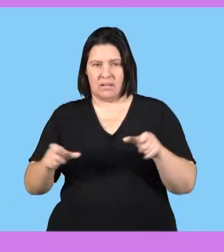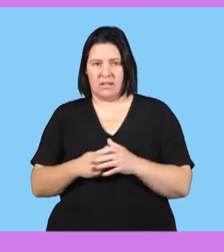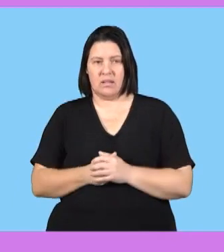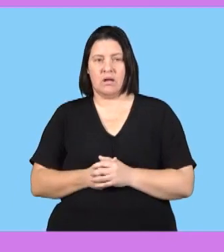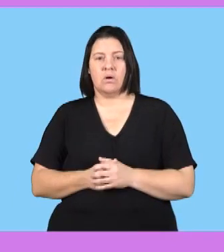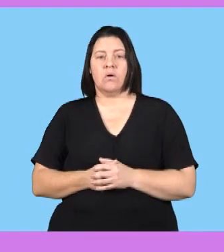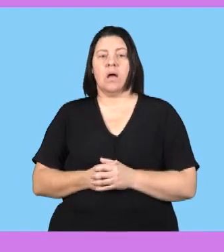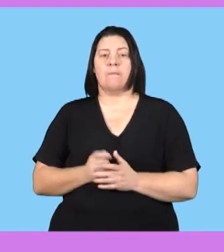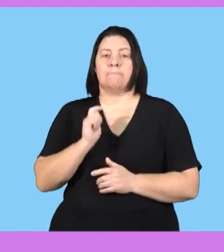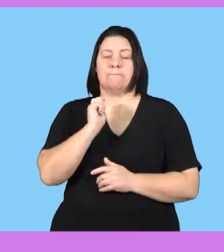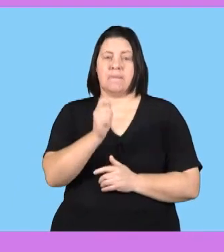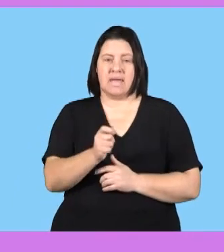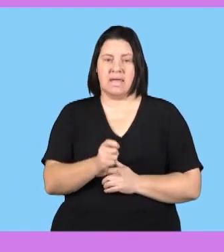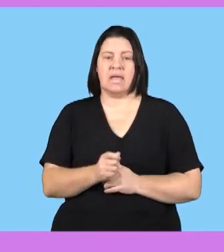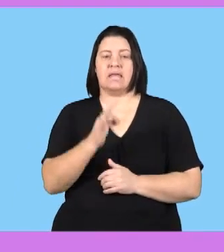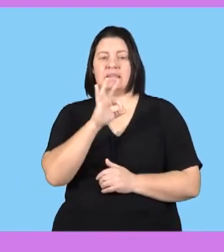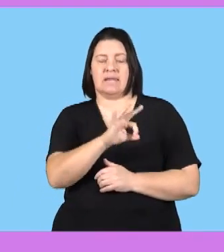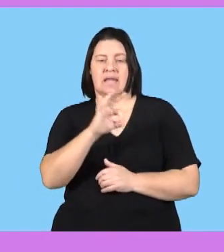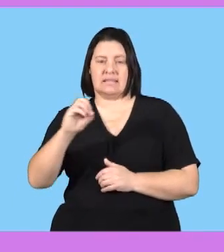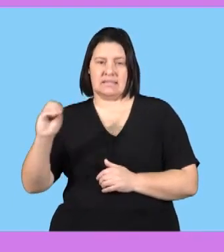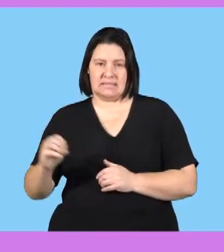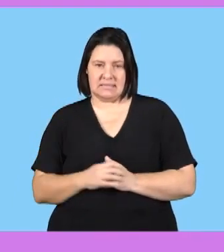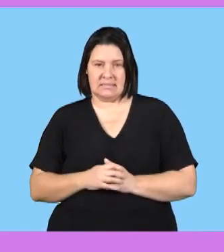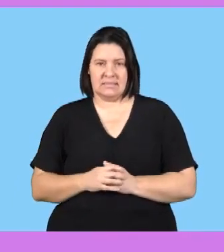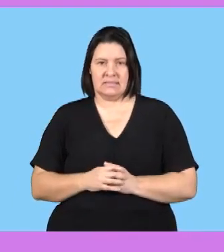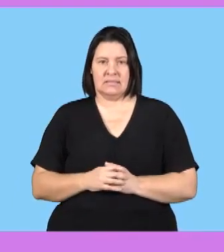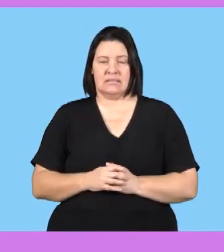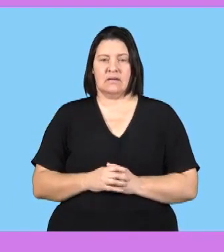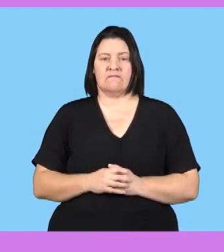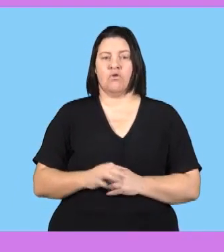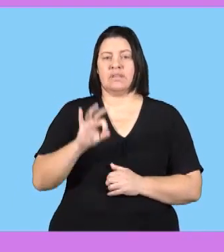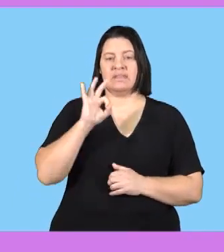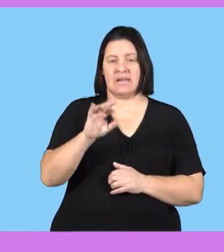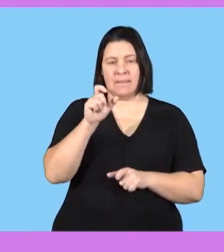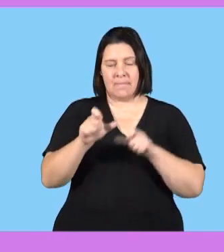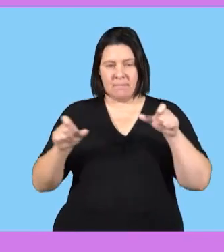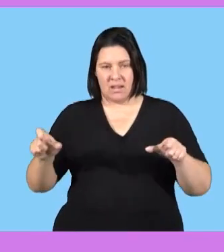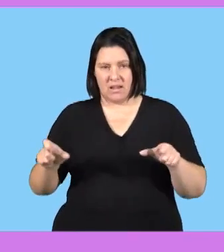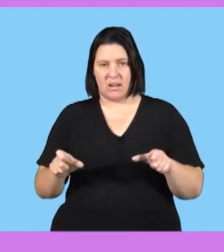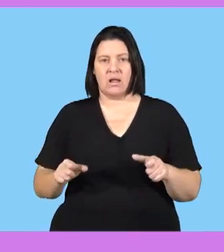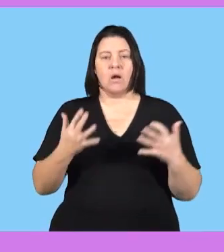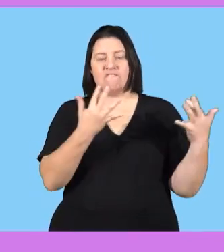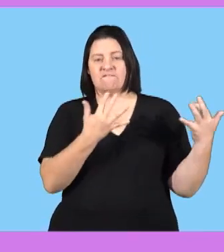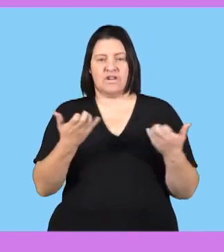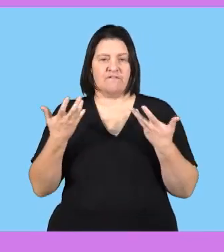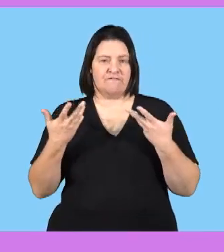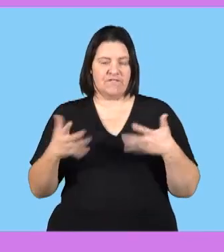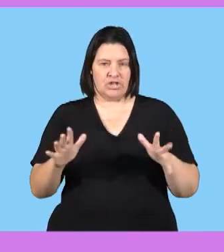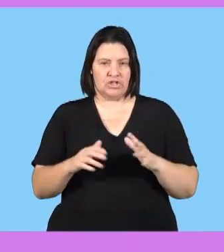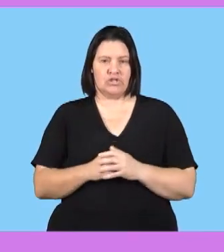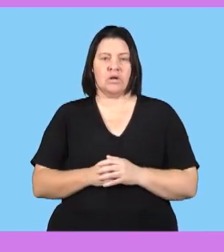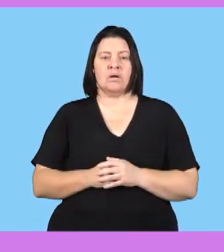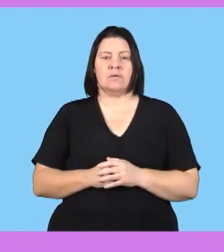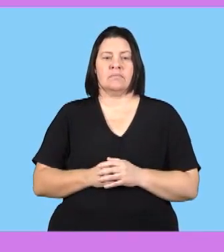people, we are having 2 and we are having 300 rand. And now for three people, we've already